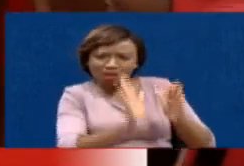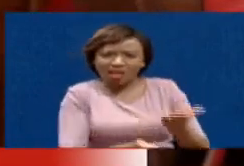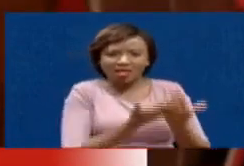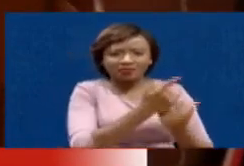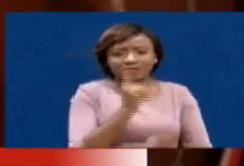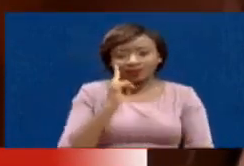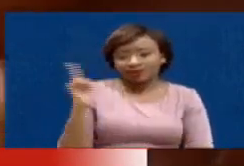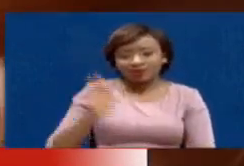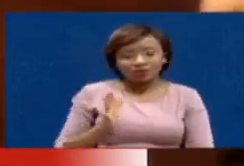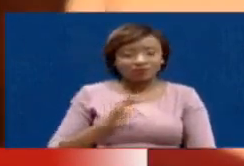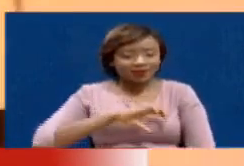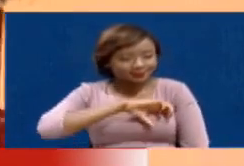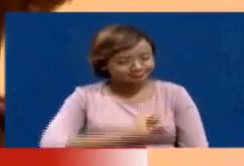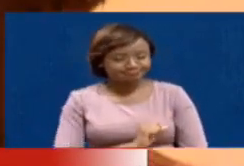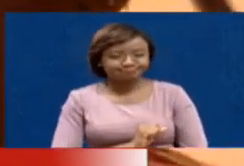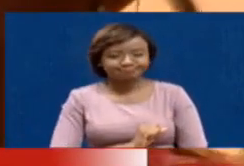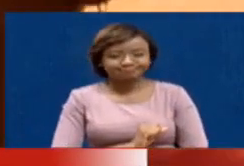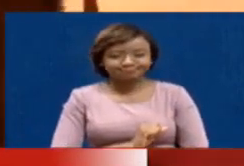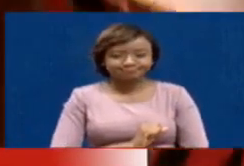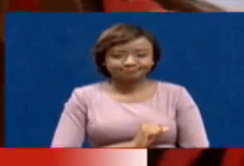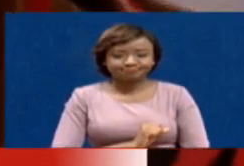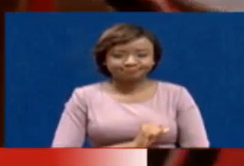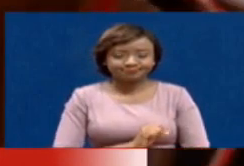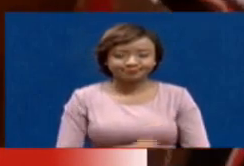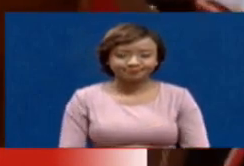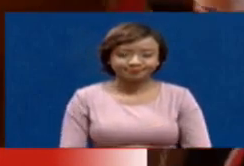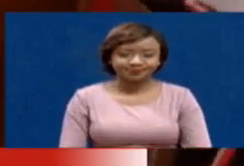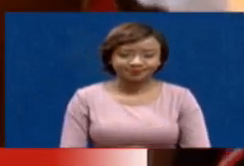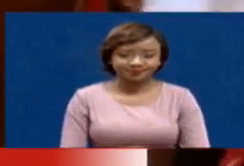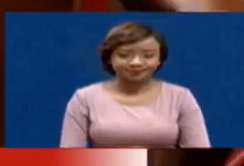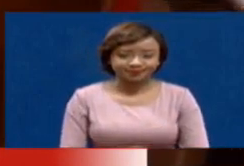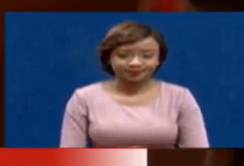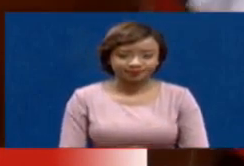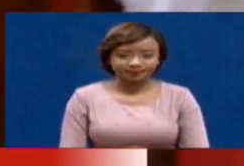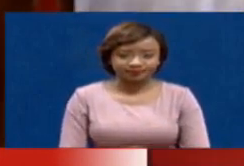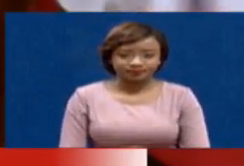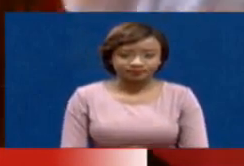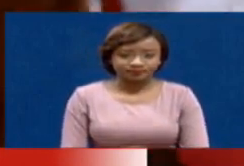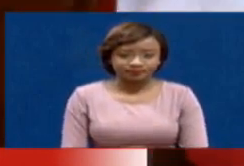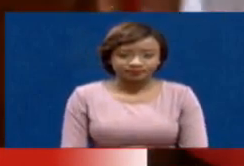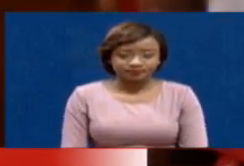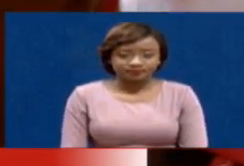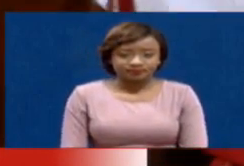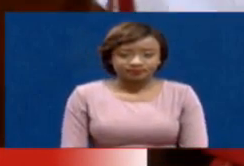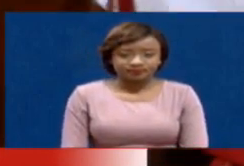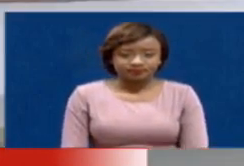is coping. She is everything to her children. Dorcas Wangira, Citizen TV, Nairobi.